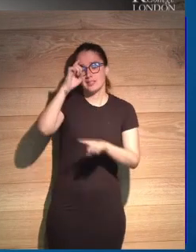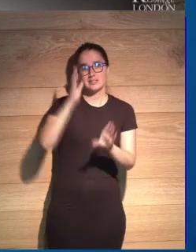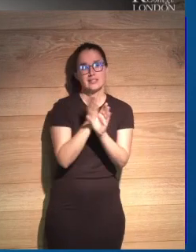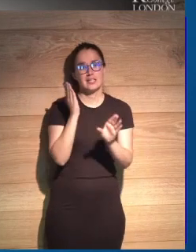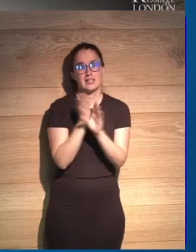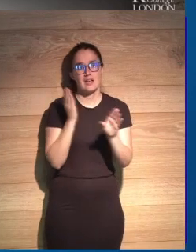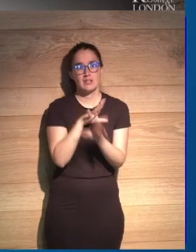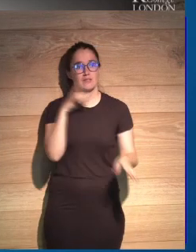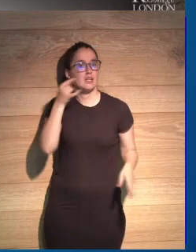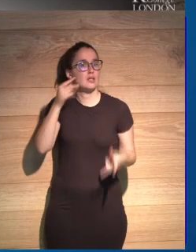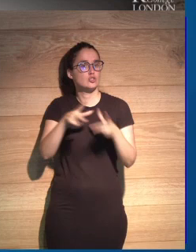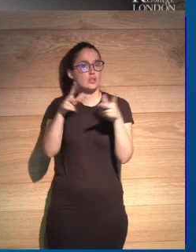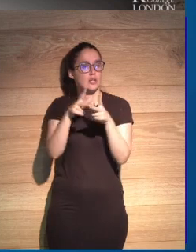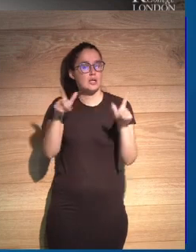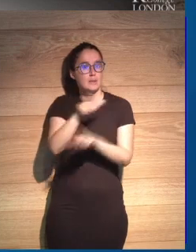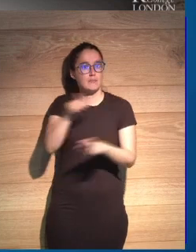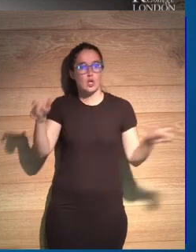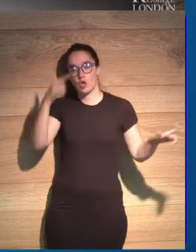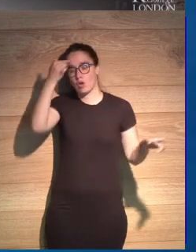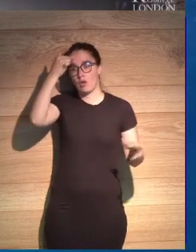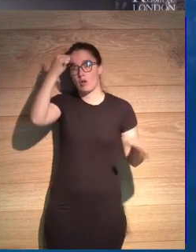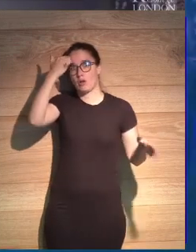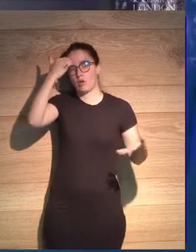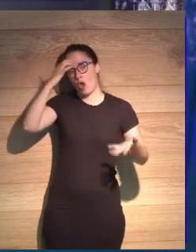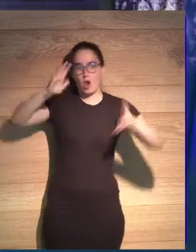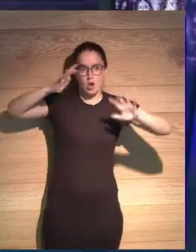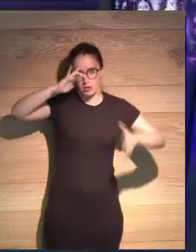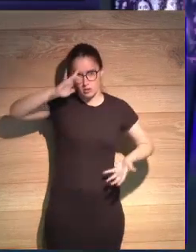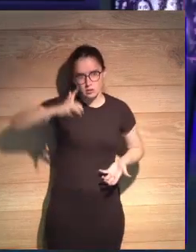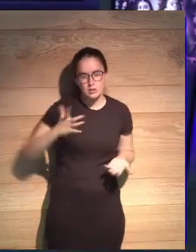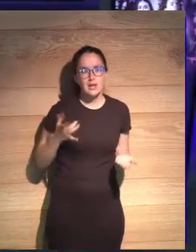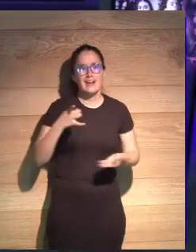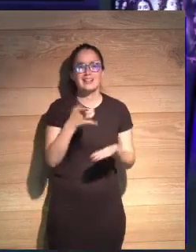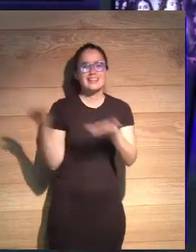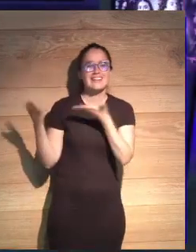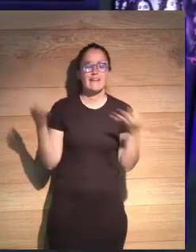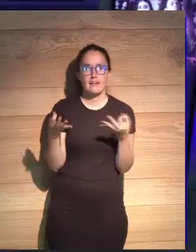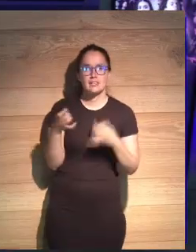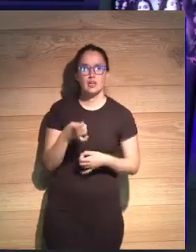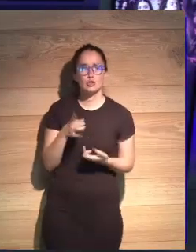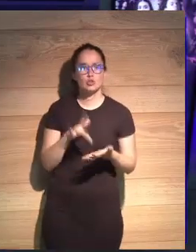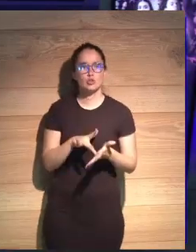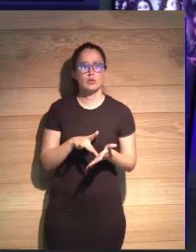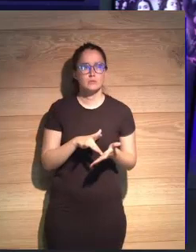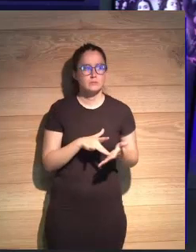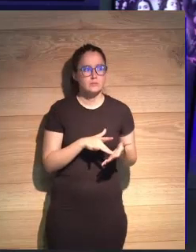and on a new version for psychiatrics for patients with paranoid diseases.